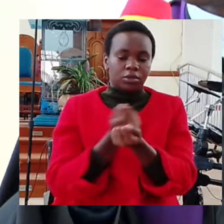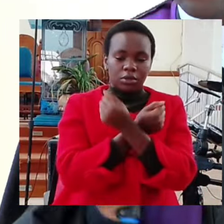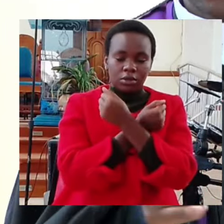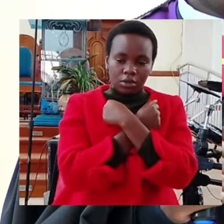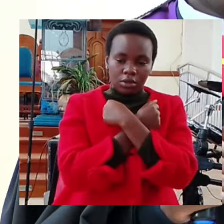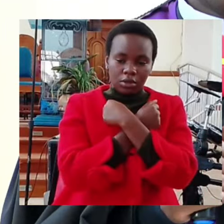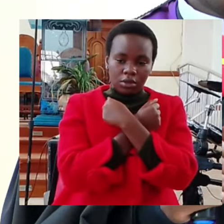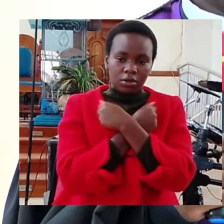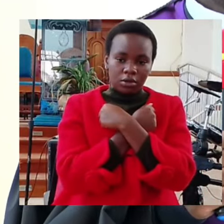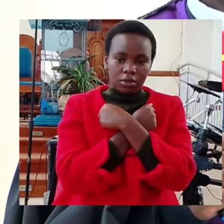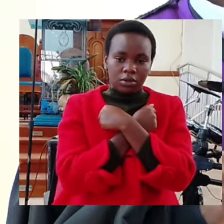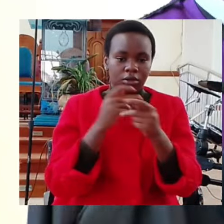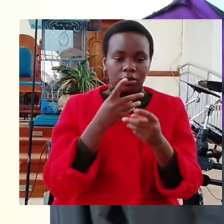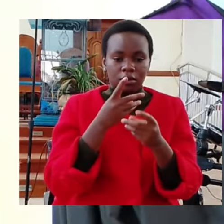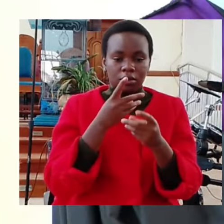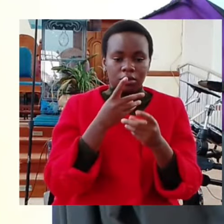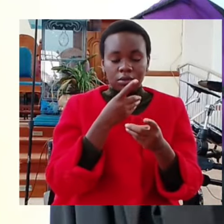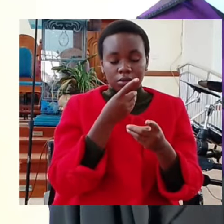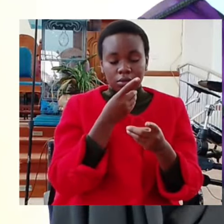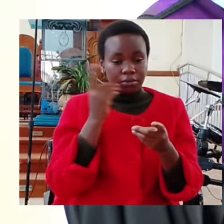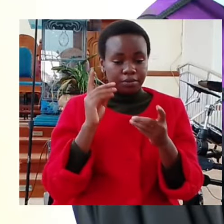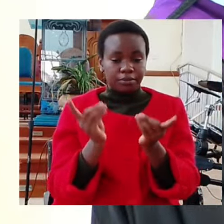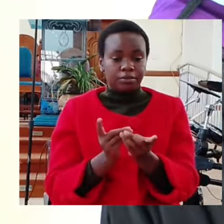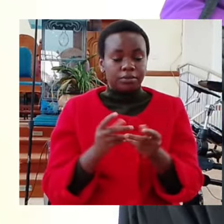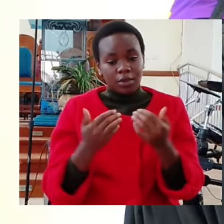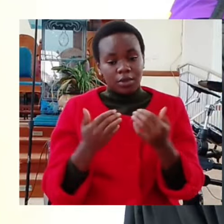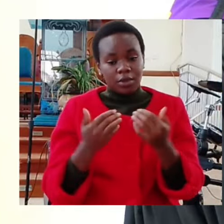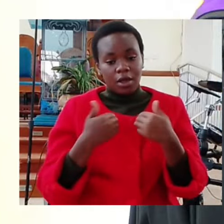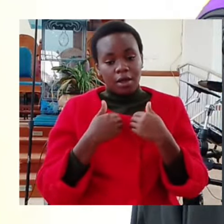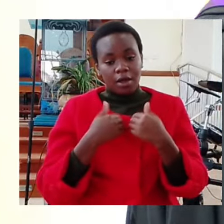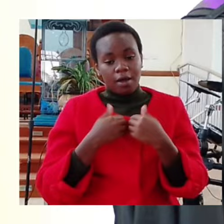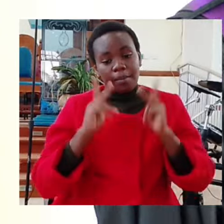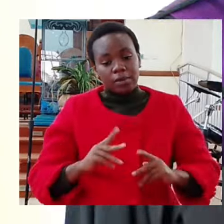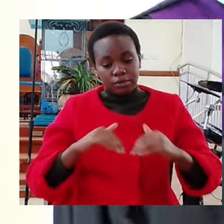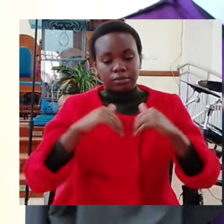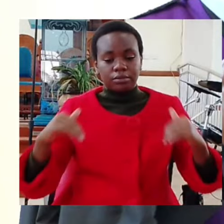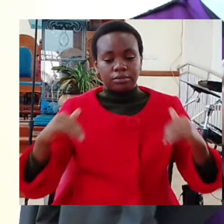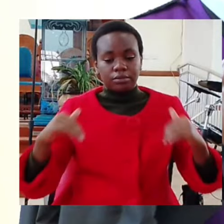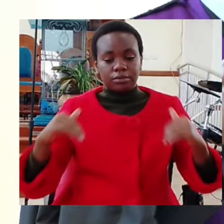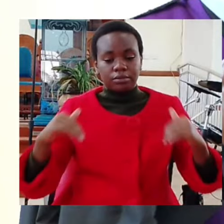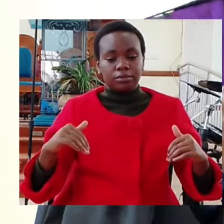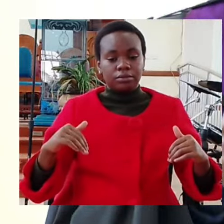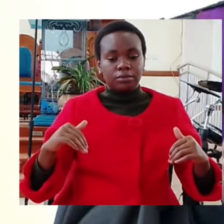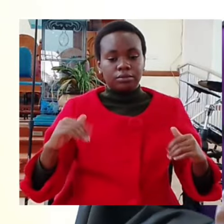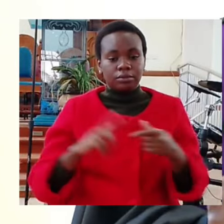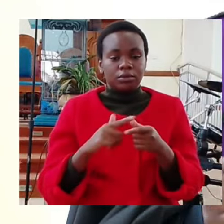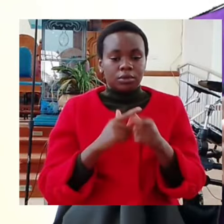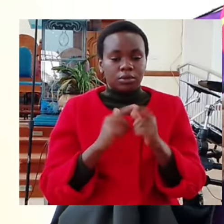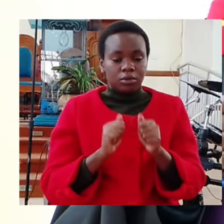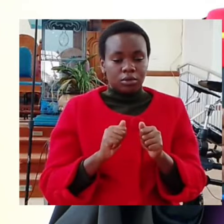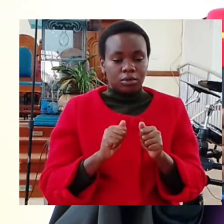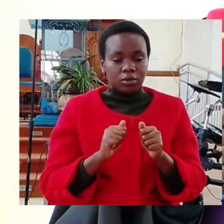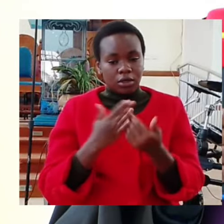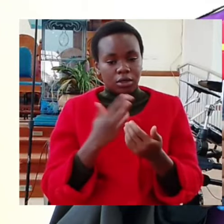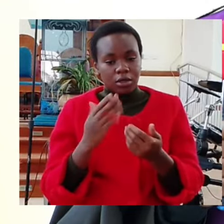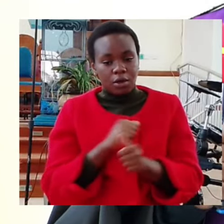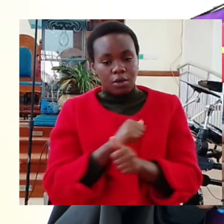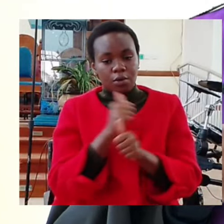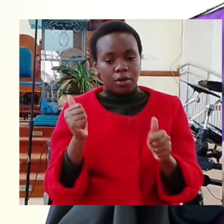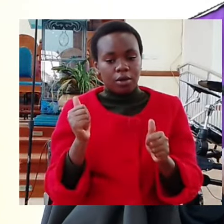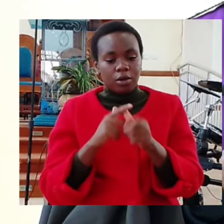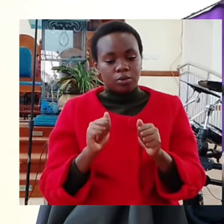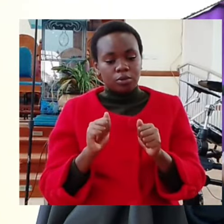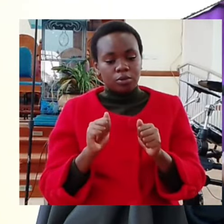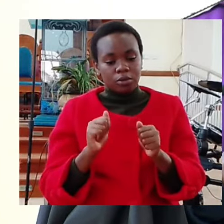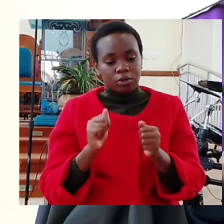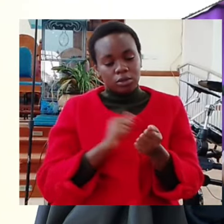muri weruini na kungikagia mundu ukamwamurania mukemenyerera muno mutikana taho